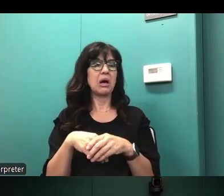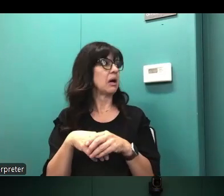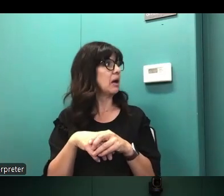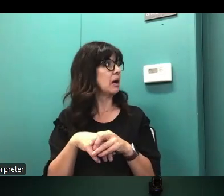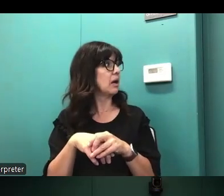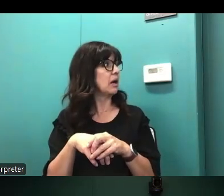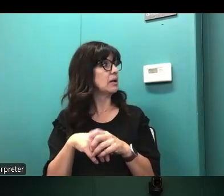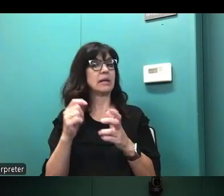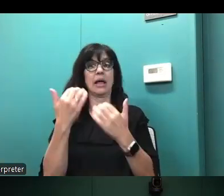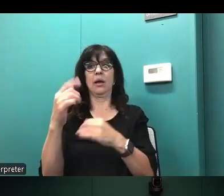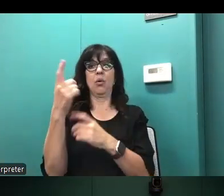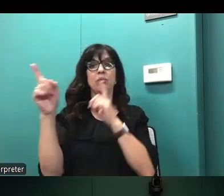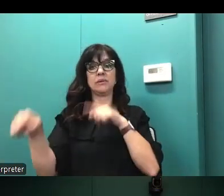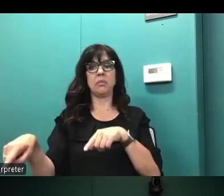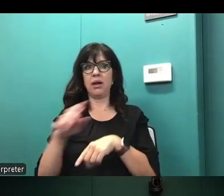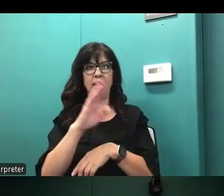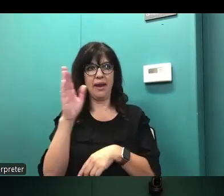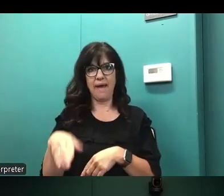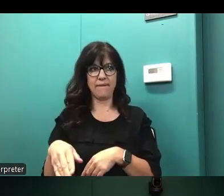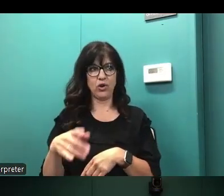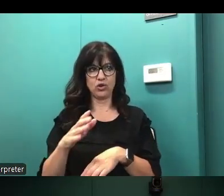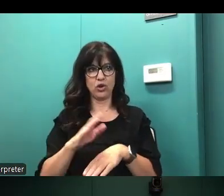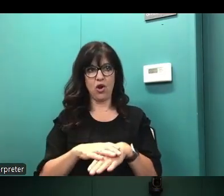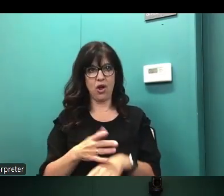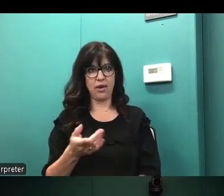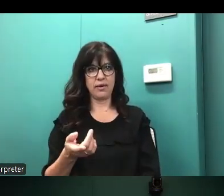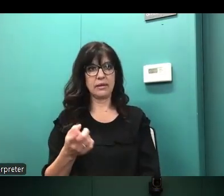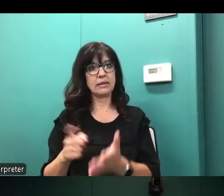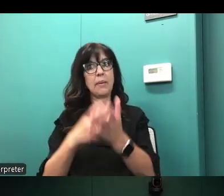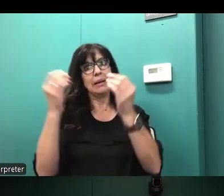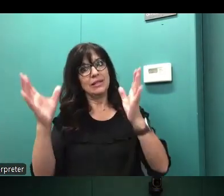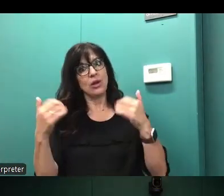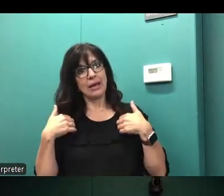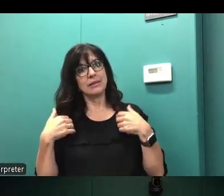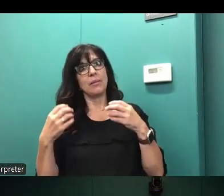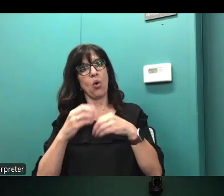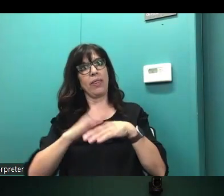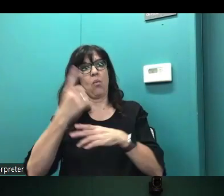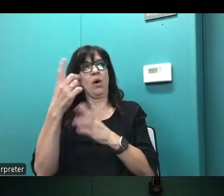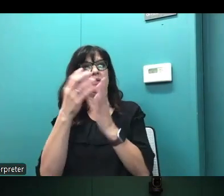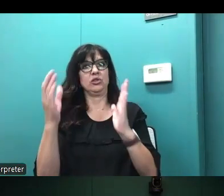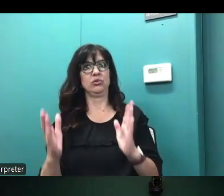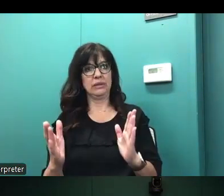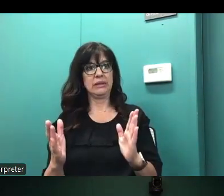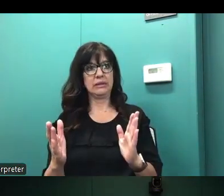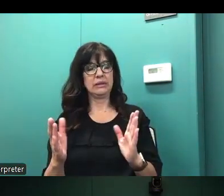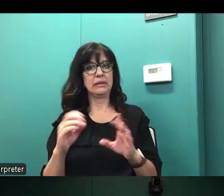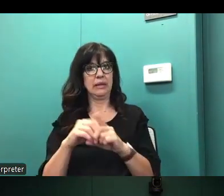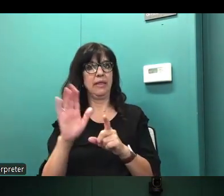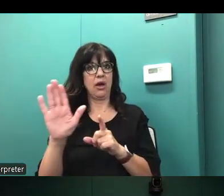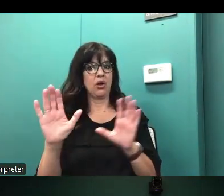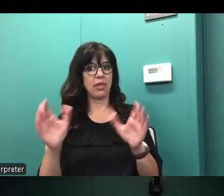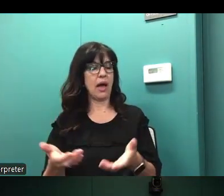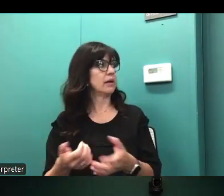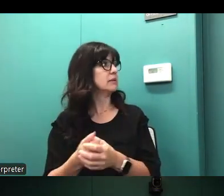This down here, it says limit to one response. I never turn that on either. Because sometimes a teacher has more than one student in their class.